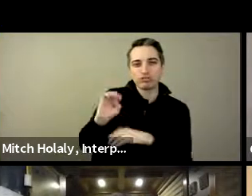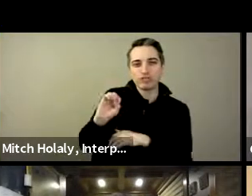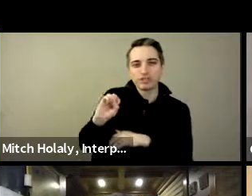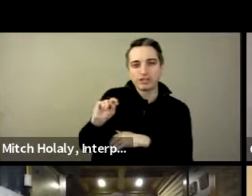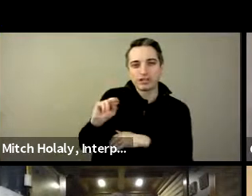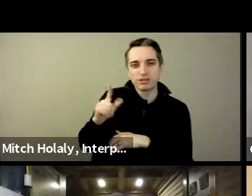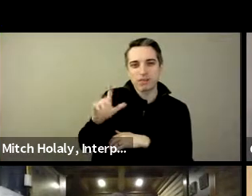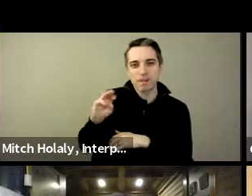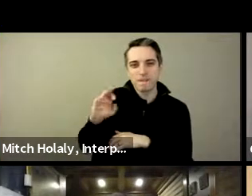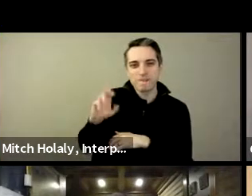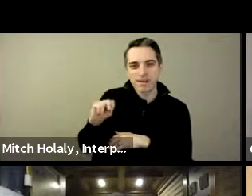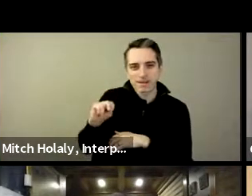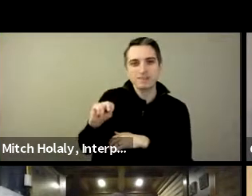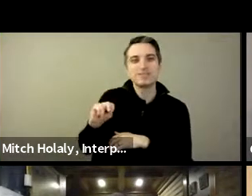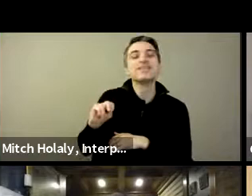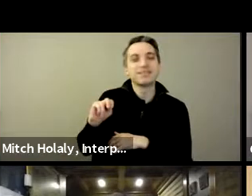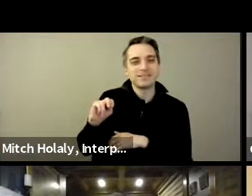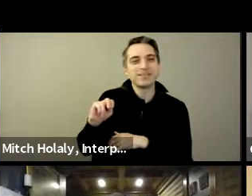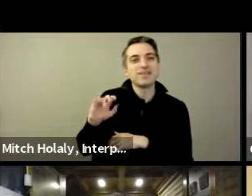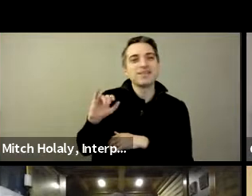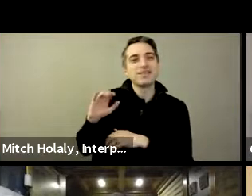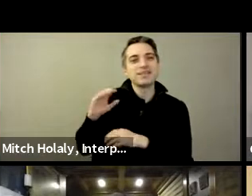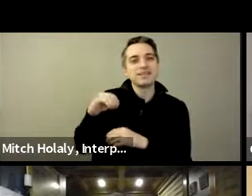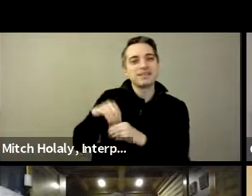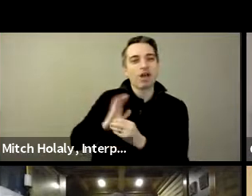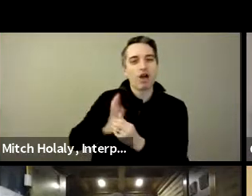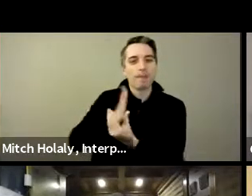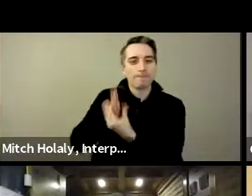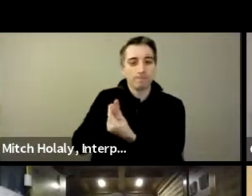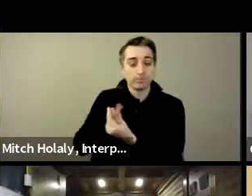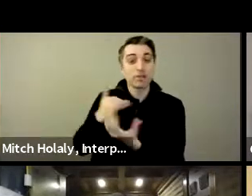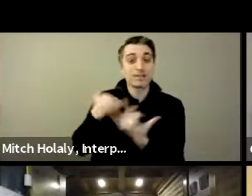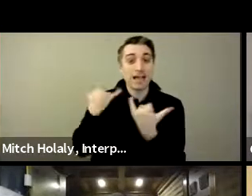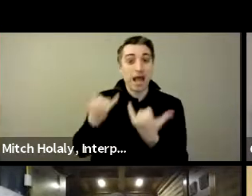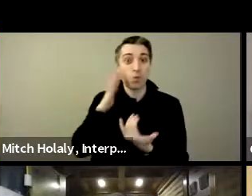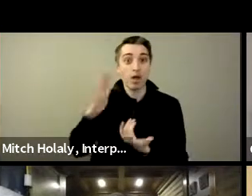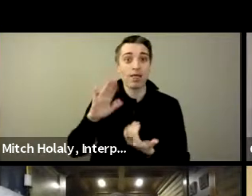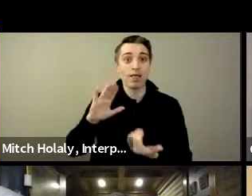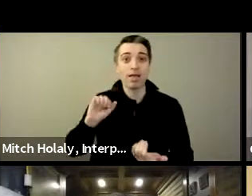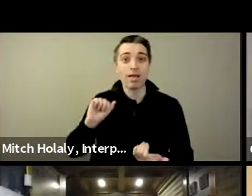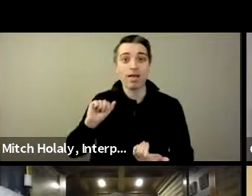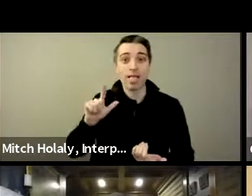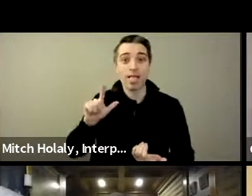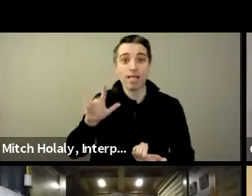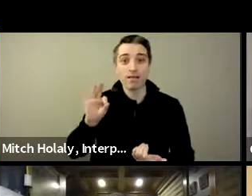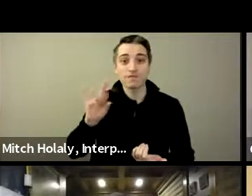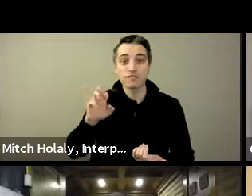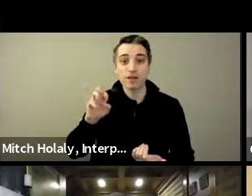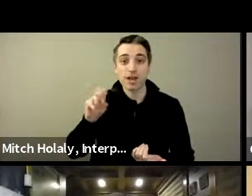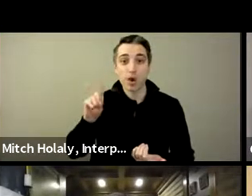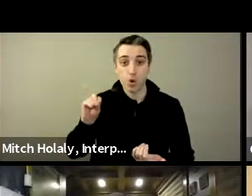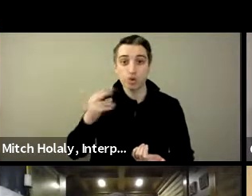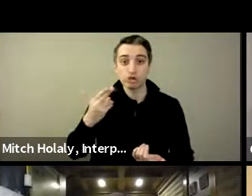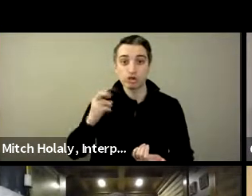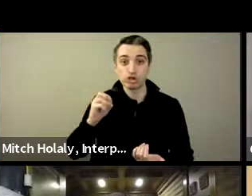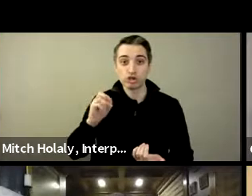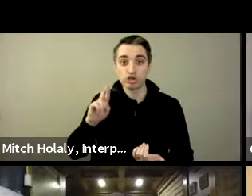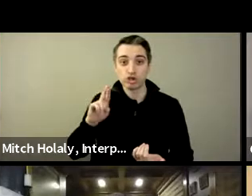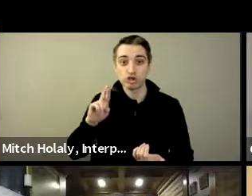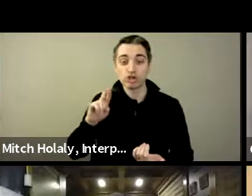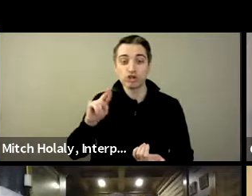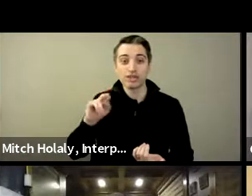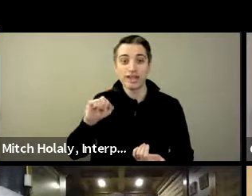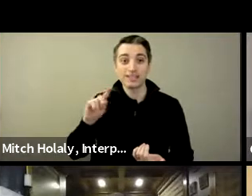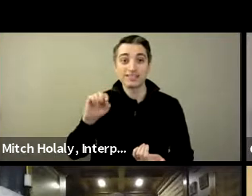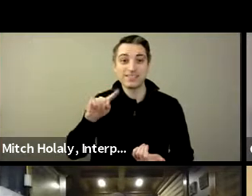questions. Next, we will hear from Alfredo Hernandez. And while Alfredo is coming over to give a brief